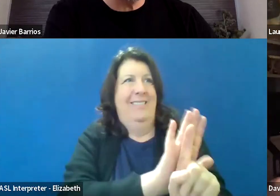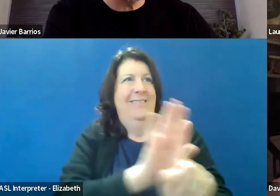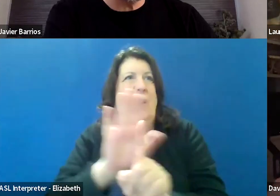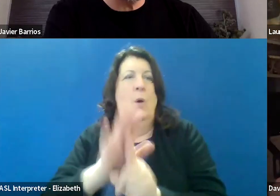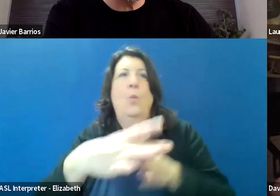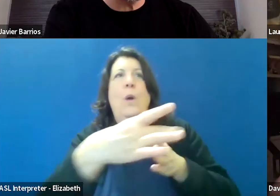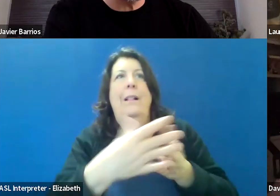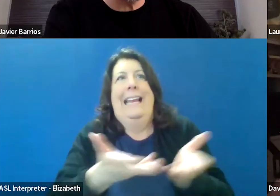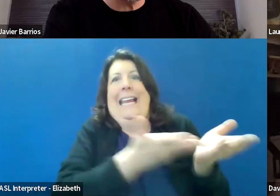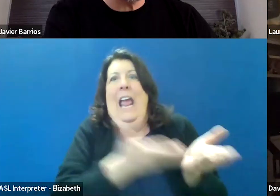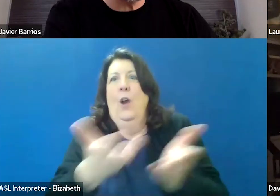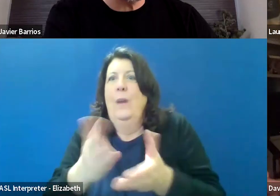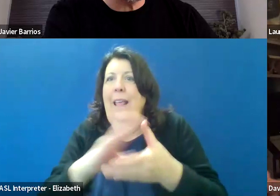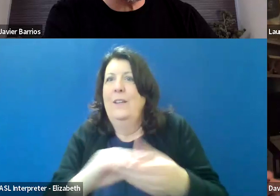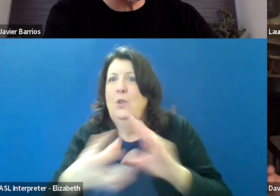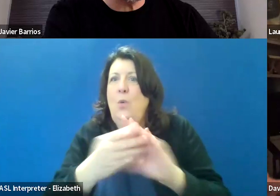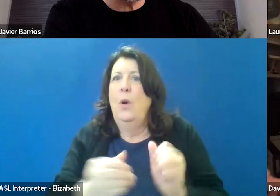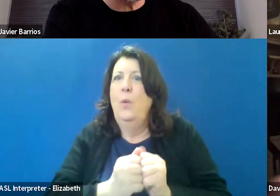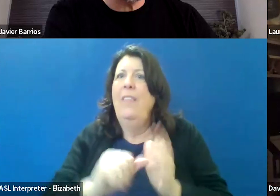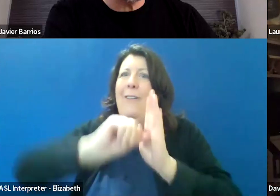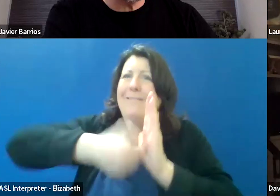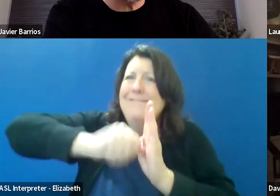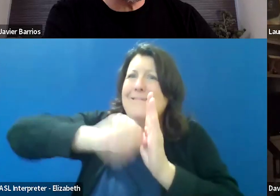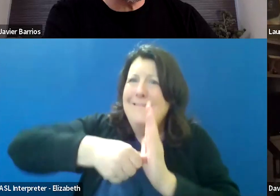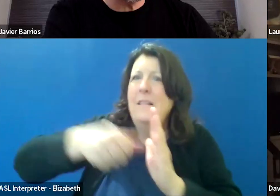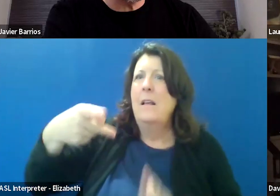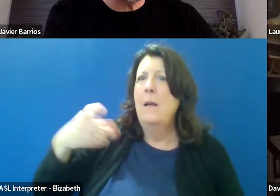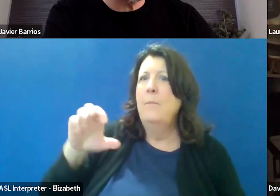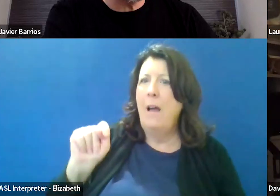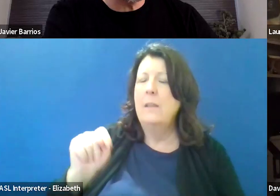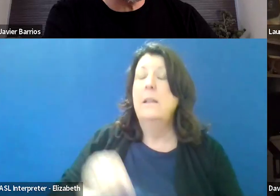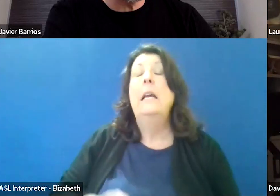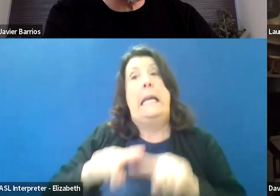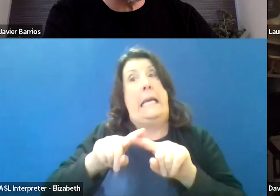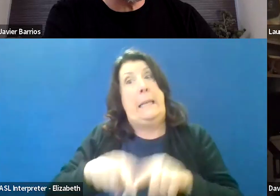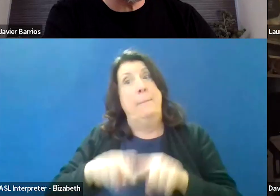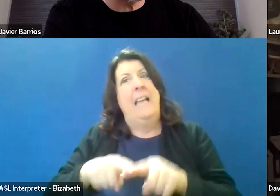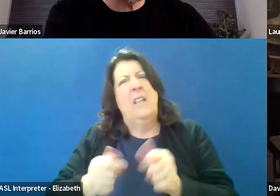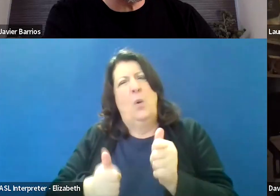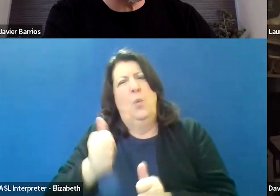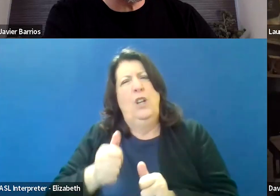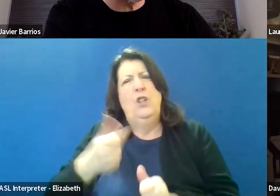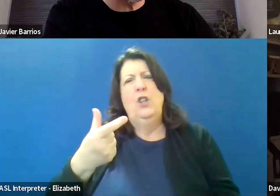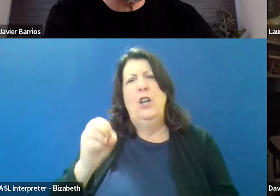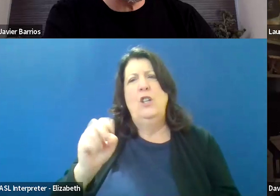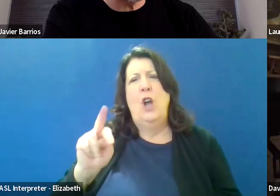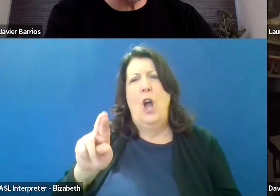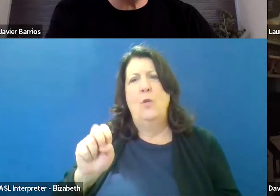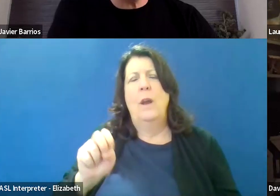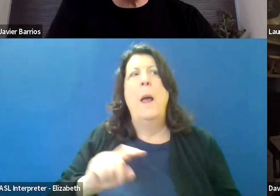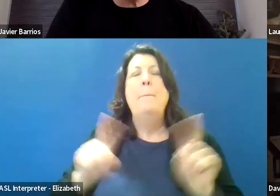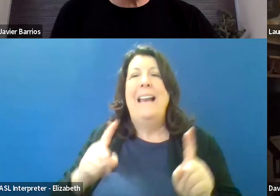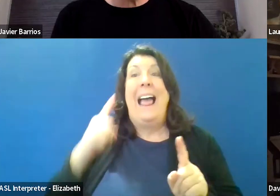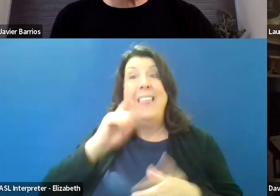turn the plot as ferociously. Again, it depends upon the type of genre you're working in. But I think the best screenplays all ping off of